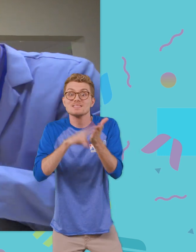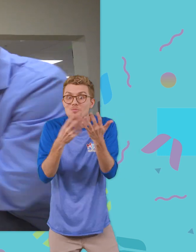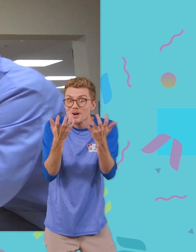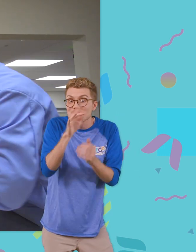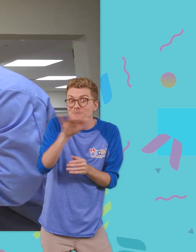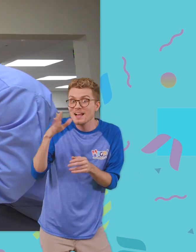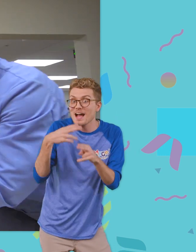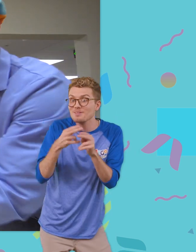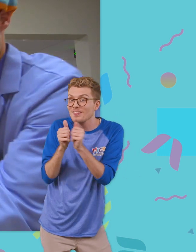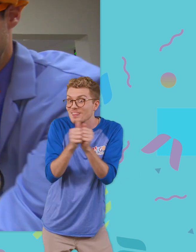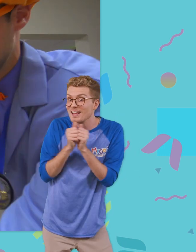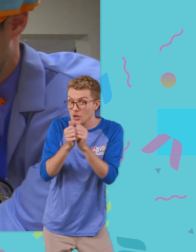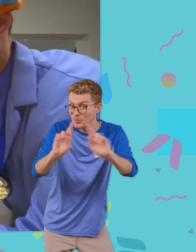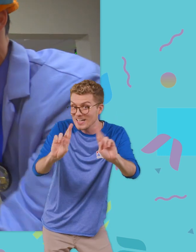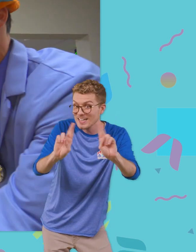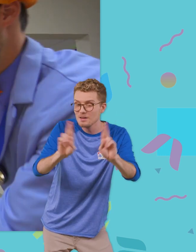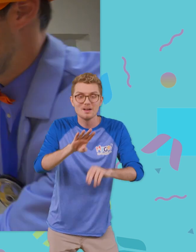with me? Ready?